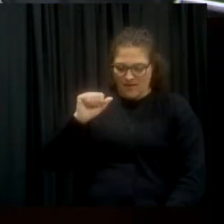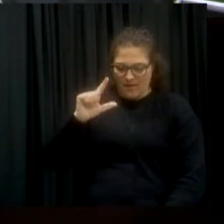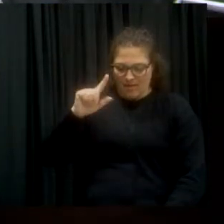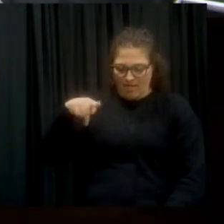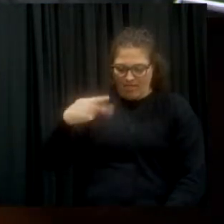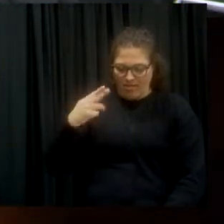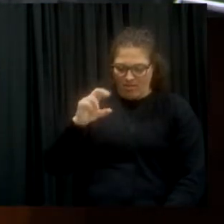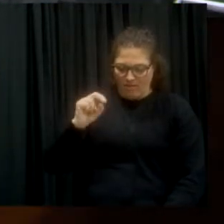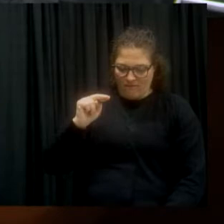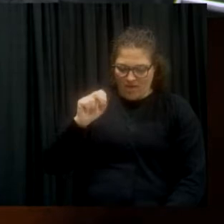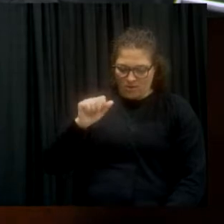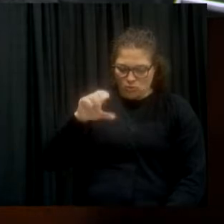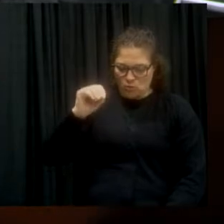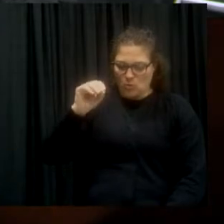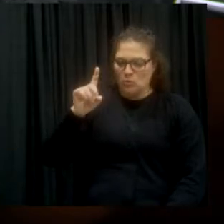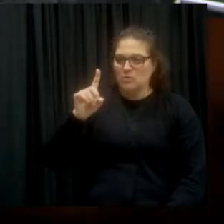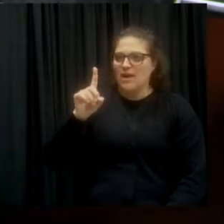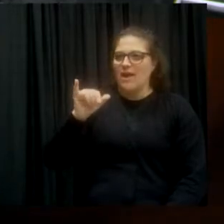Alfonso Diet.